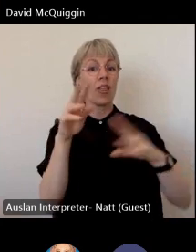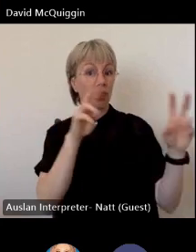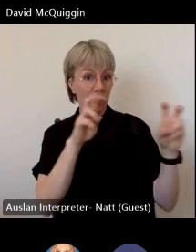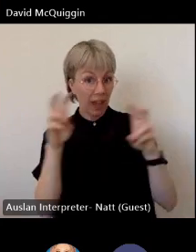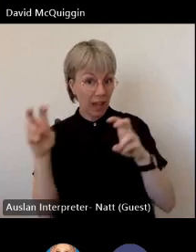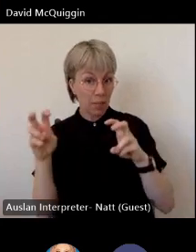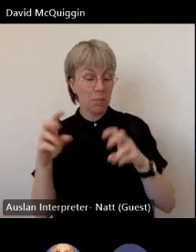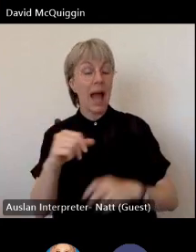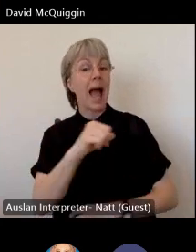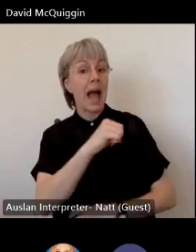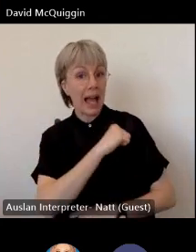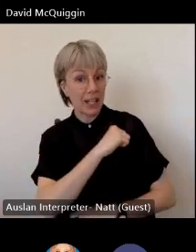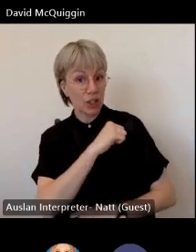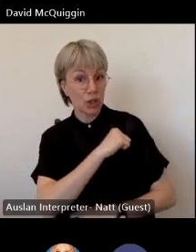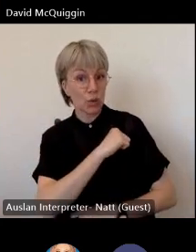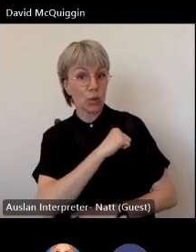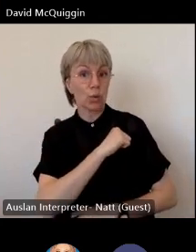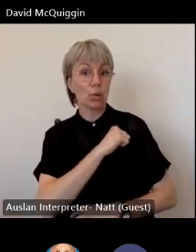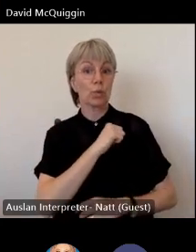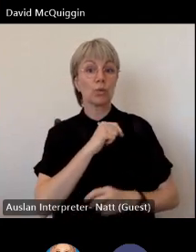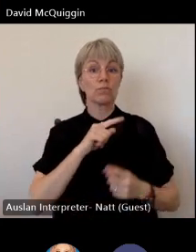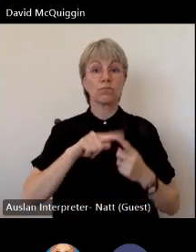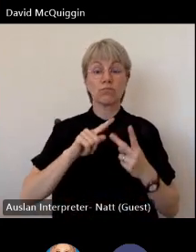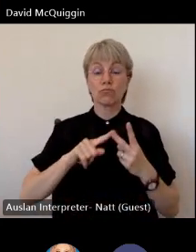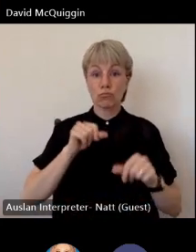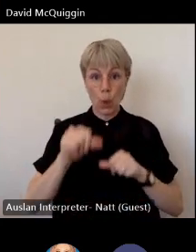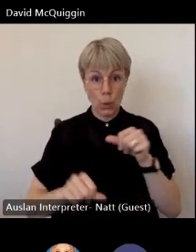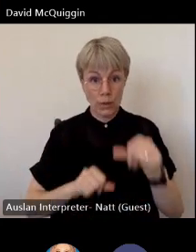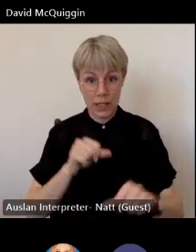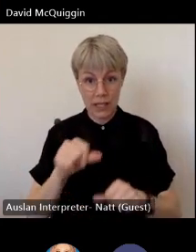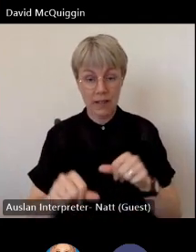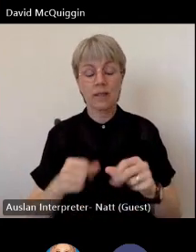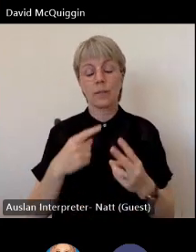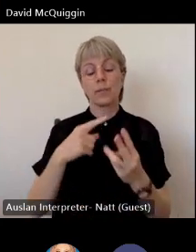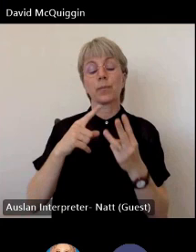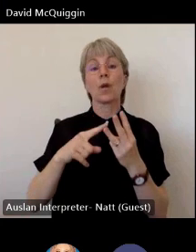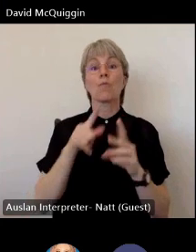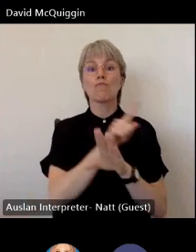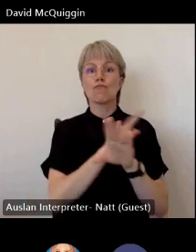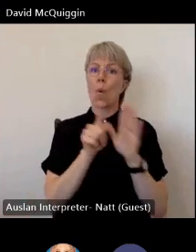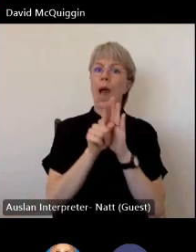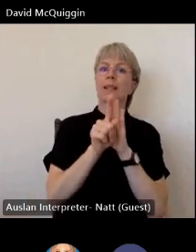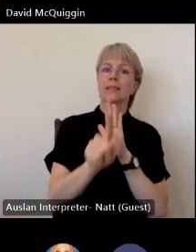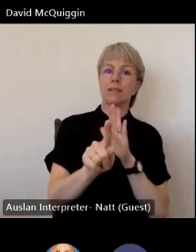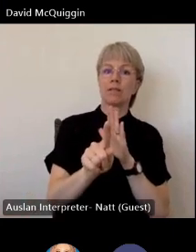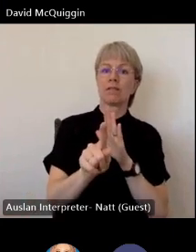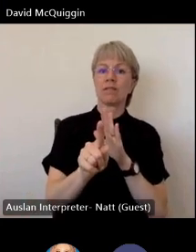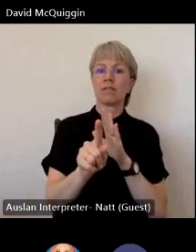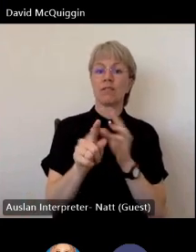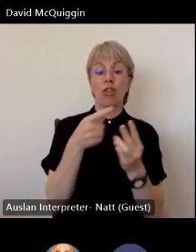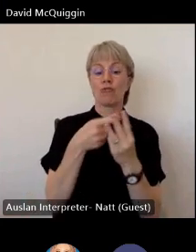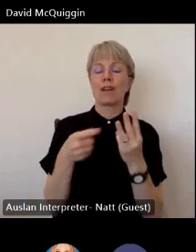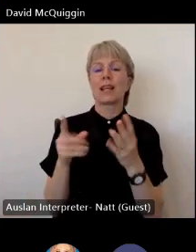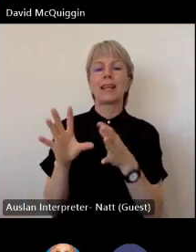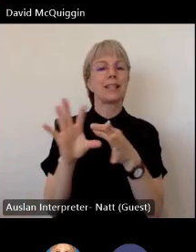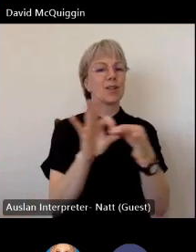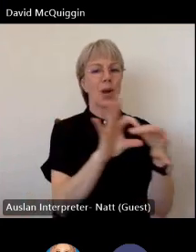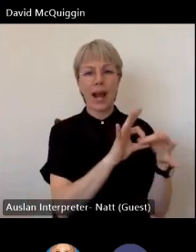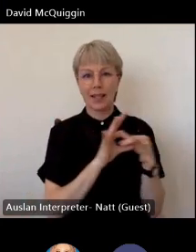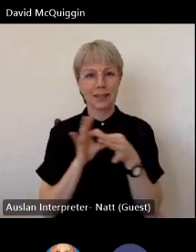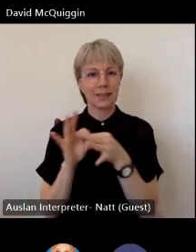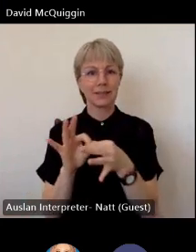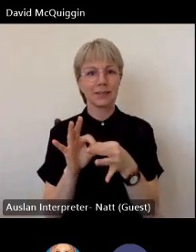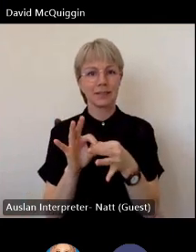and proactive, and the sub-themes that sit under them are interconnected. And together, these themes tell